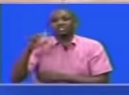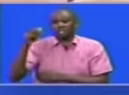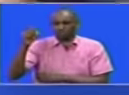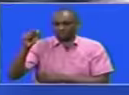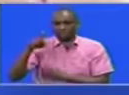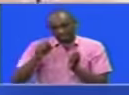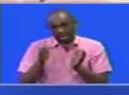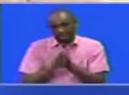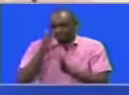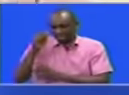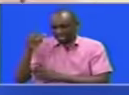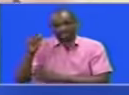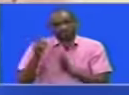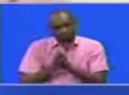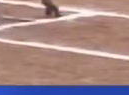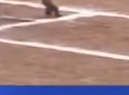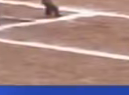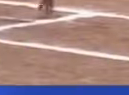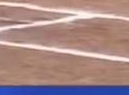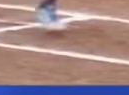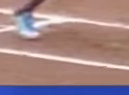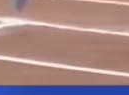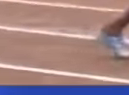Mary Kuria and Josephine Chelanga.